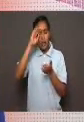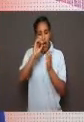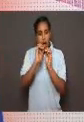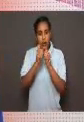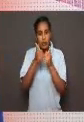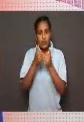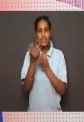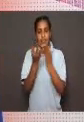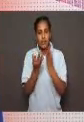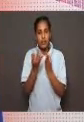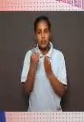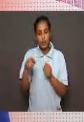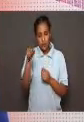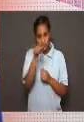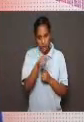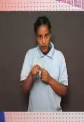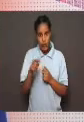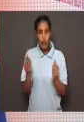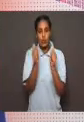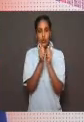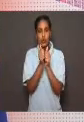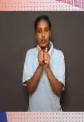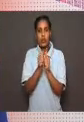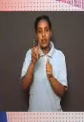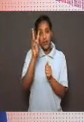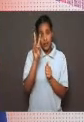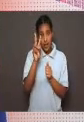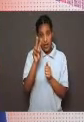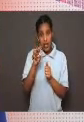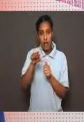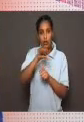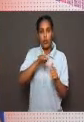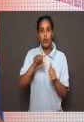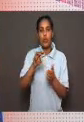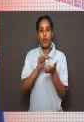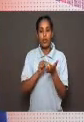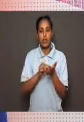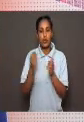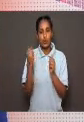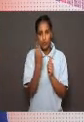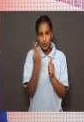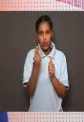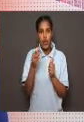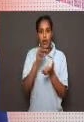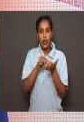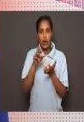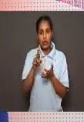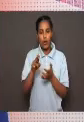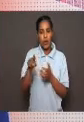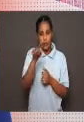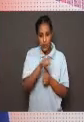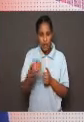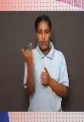how to describe the orbitals within a diatomic molecule using a molecular